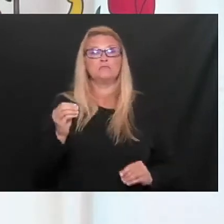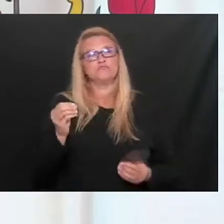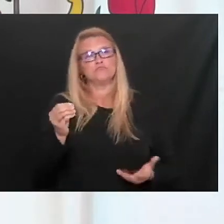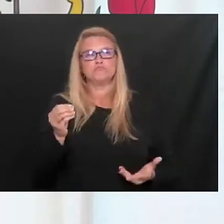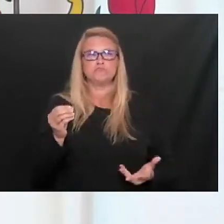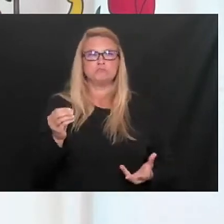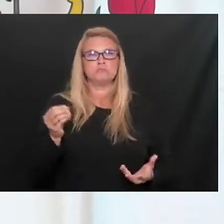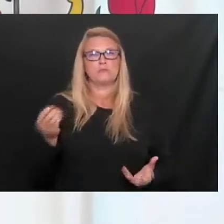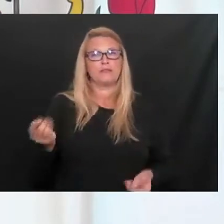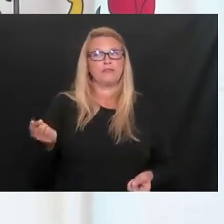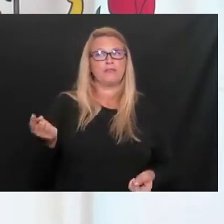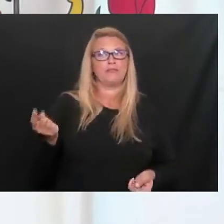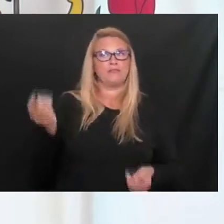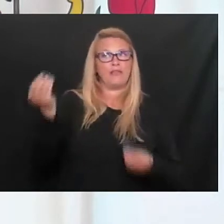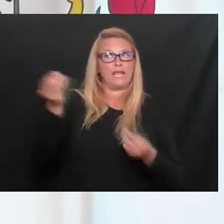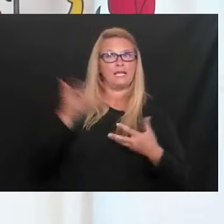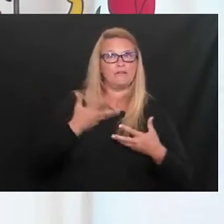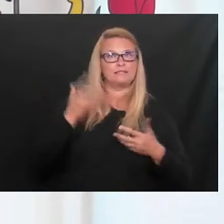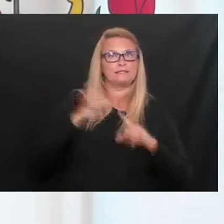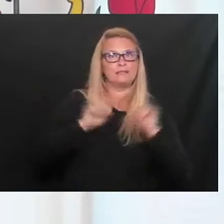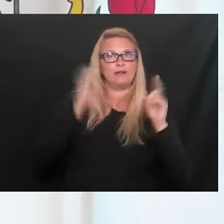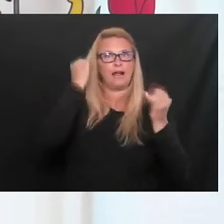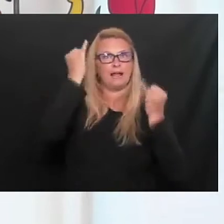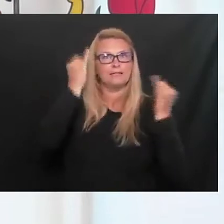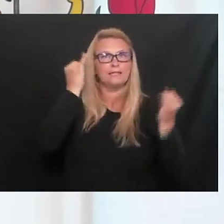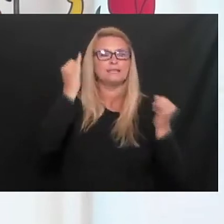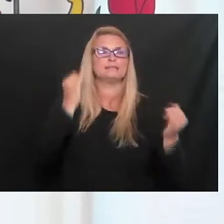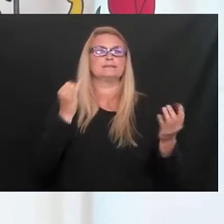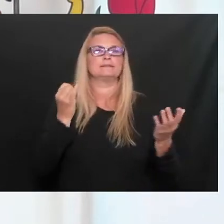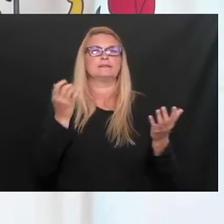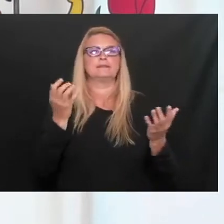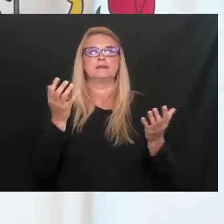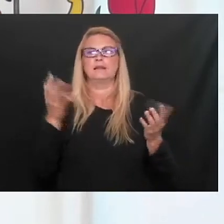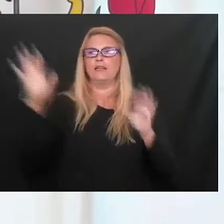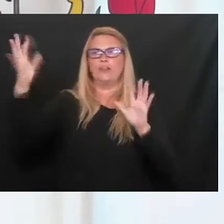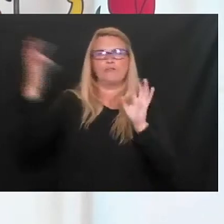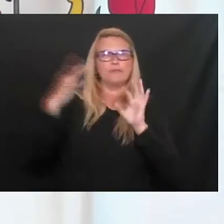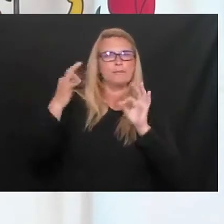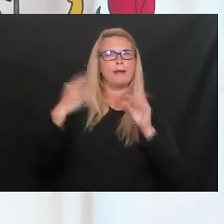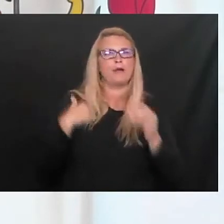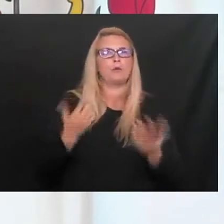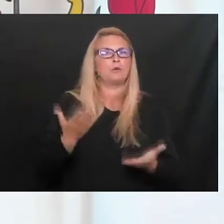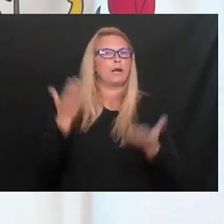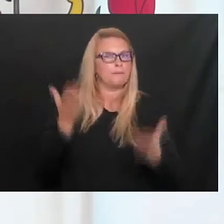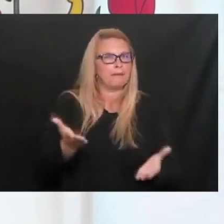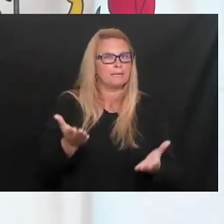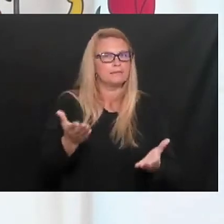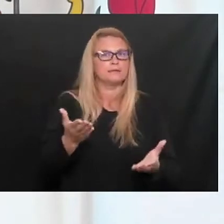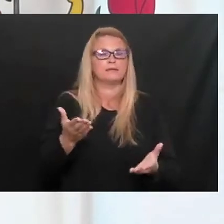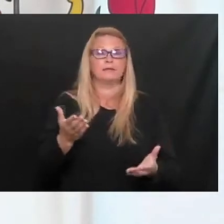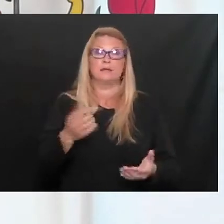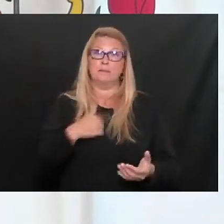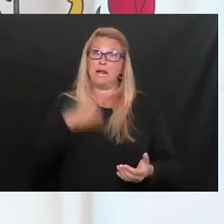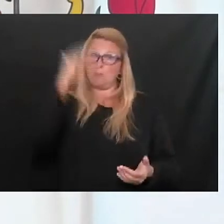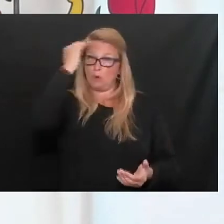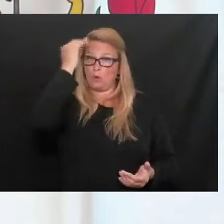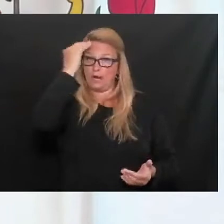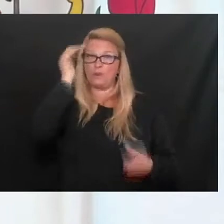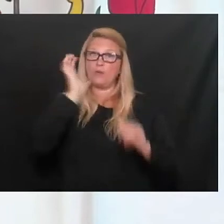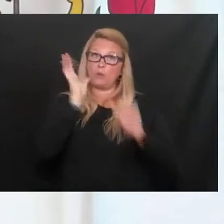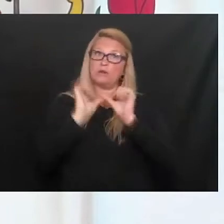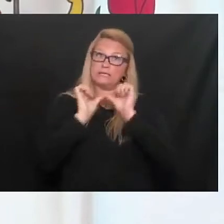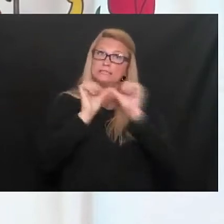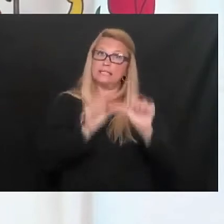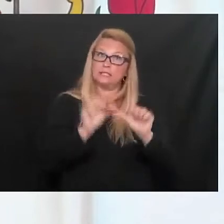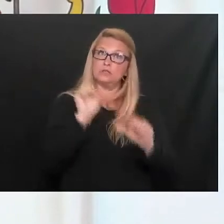know, they come to us with their different ideas on what their recommendations are and everything. But I am very aware that they continue to meet,